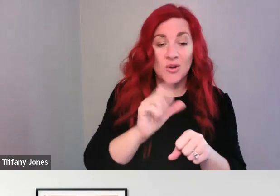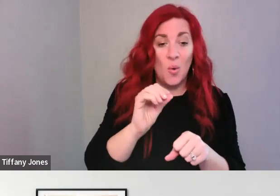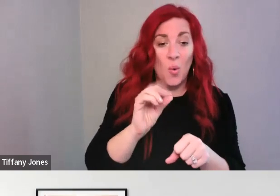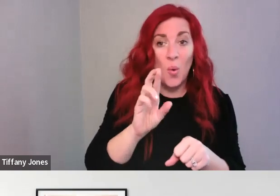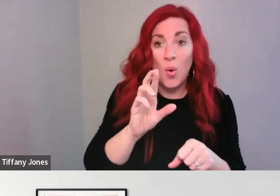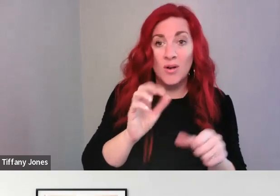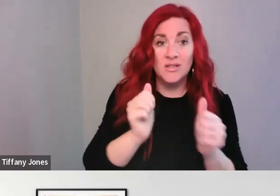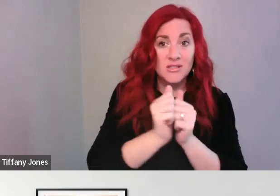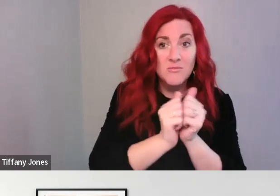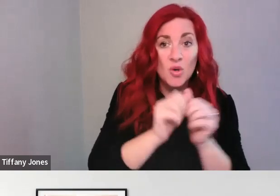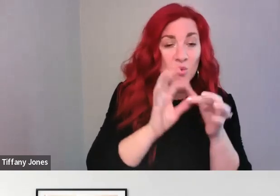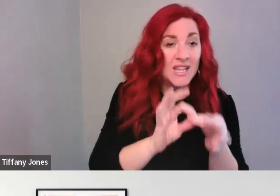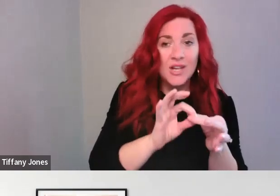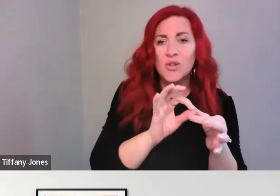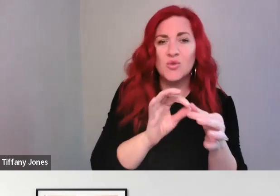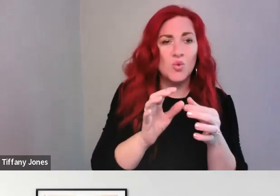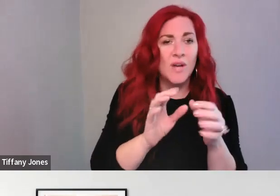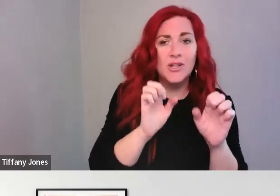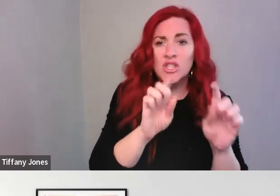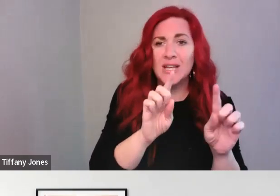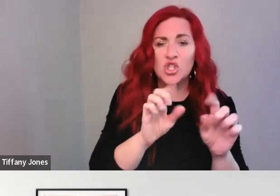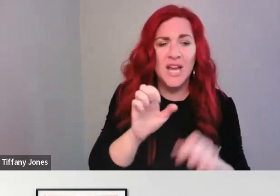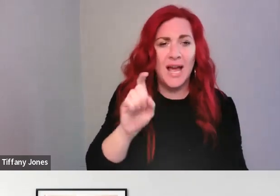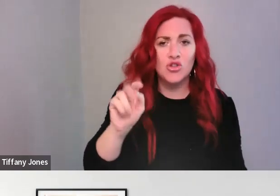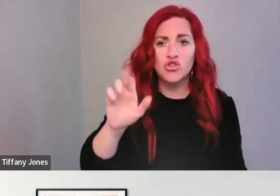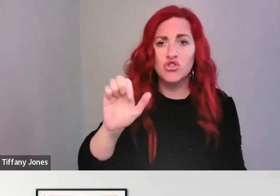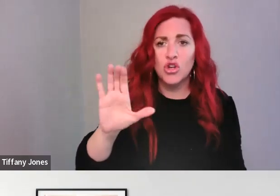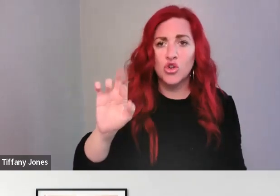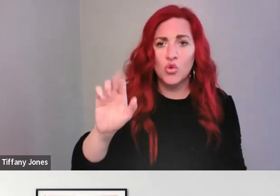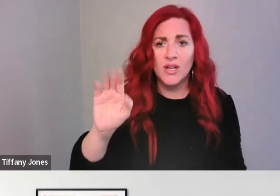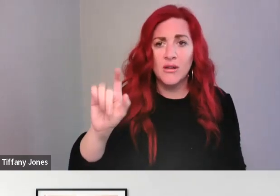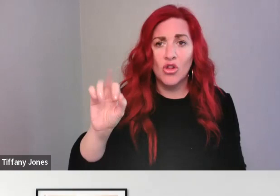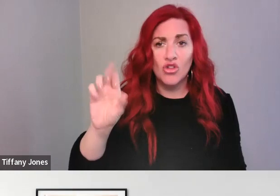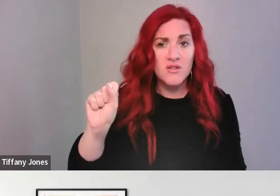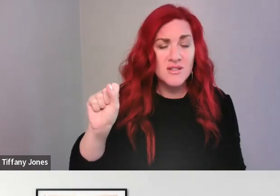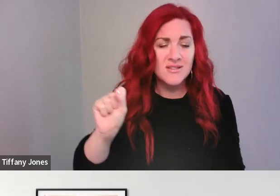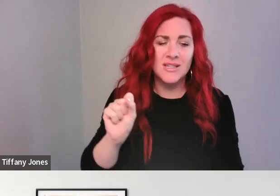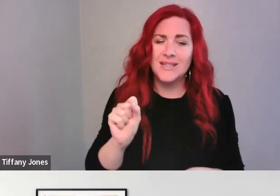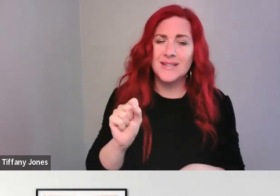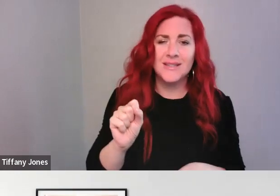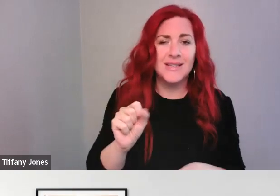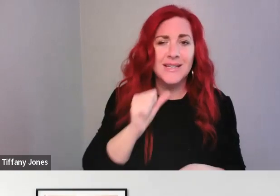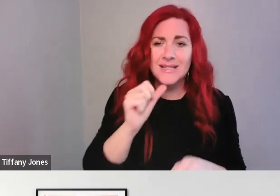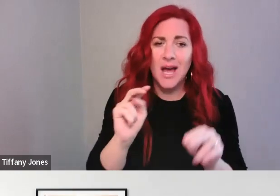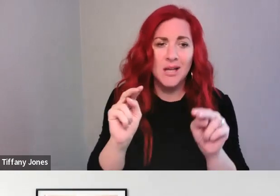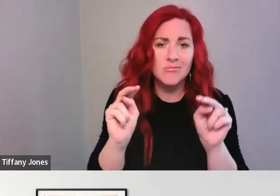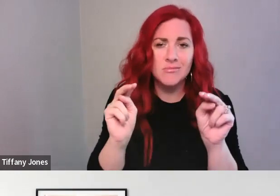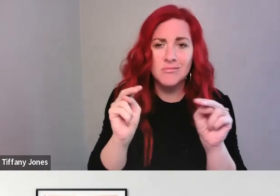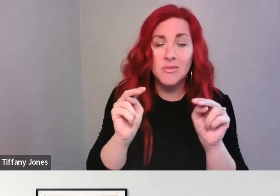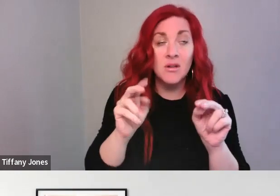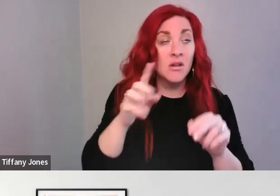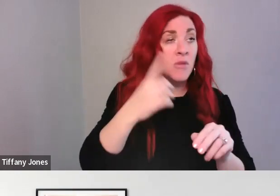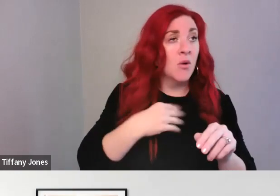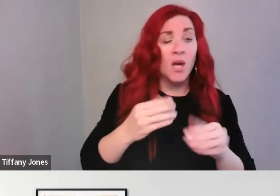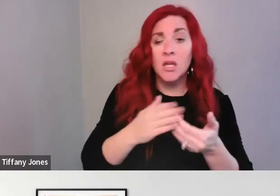extracurriculars related to their education. And unfortunately, it's kind of subjective. It's not something where it's black and